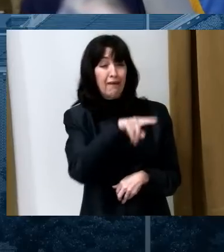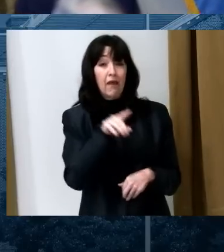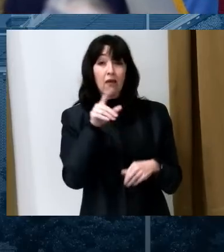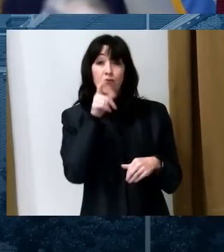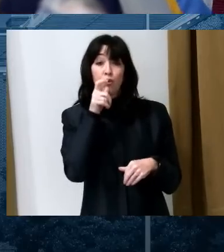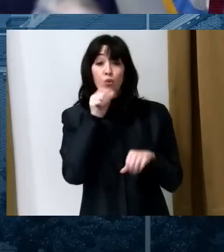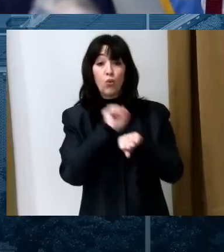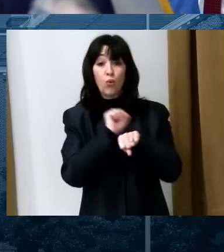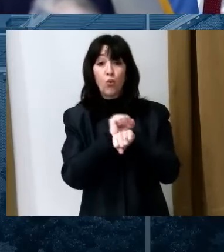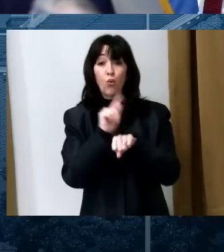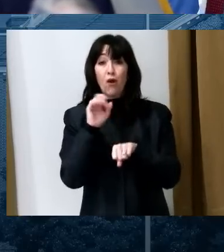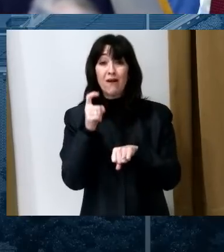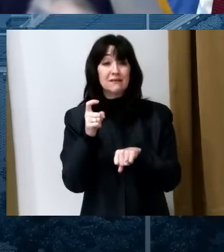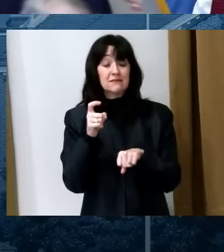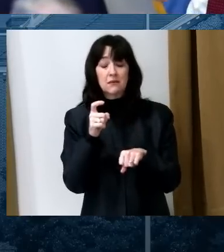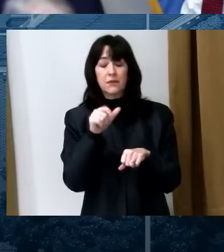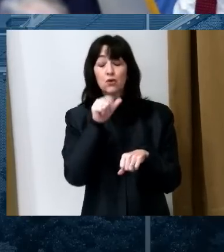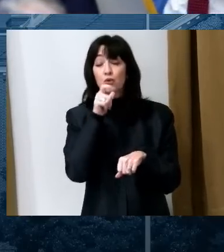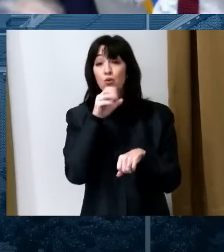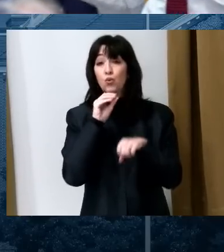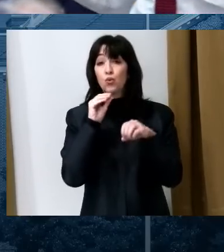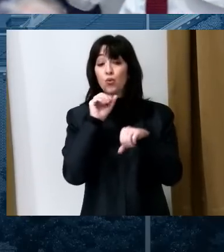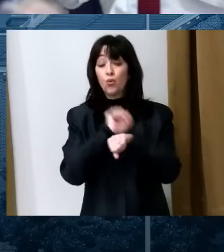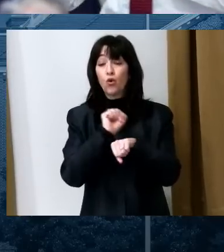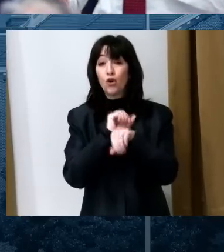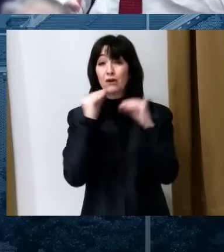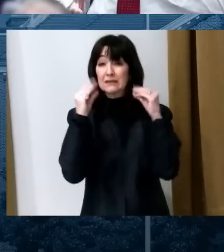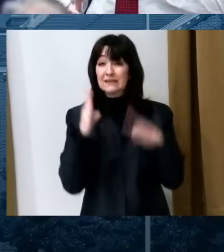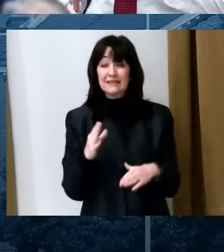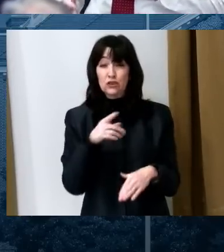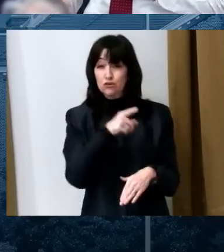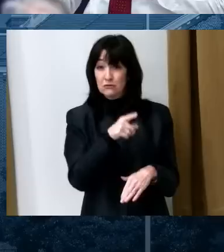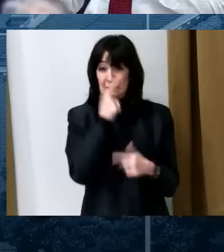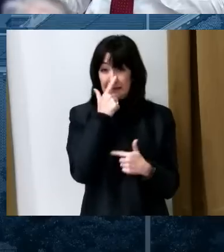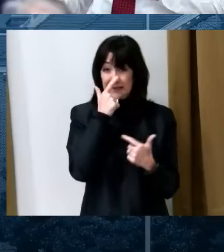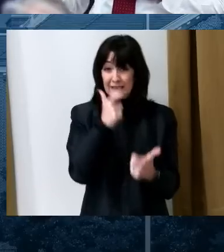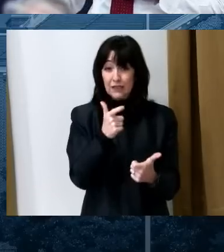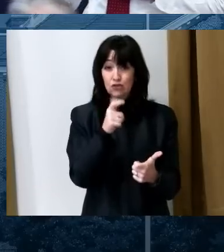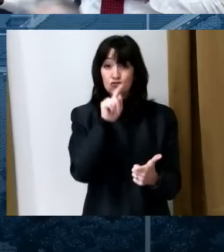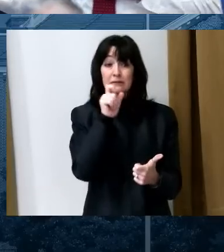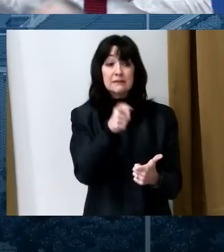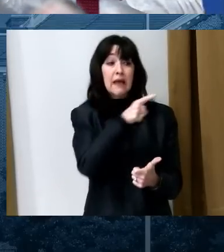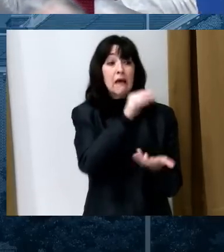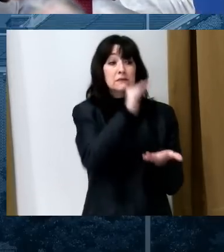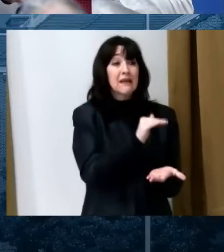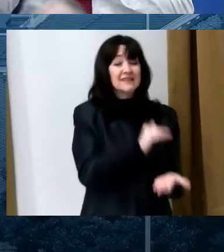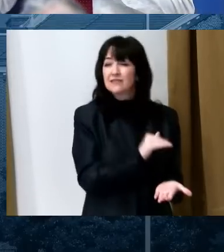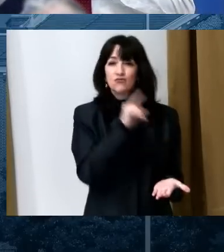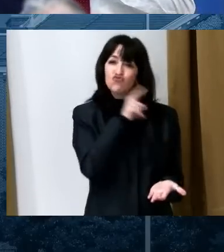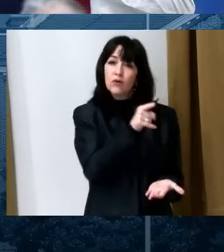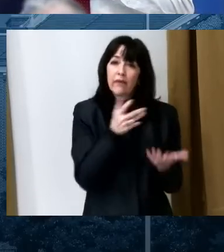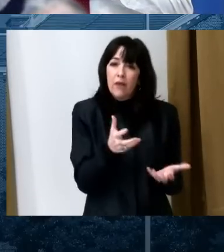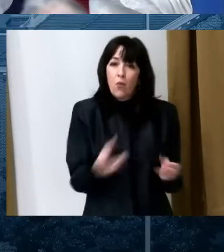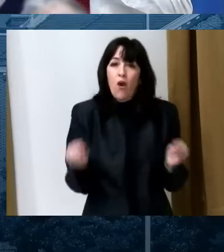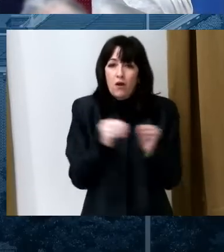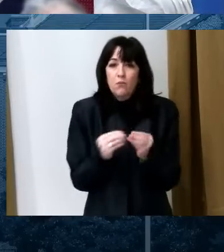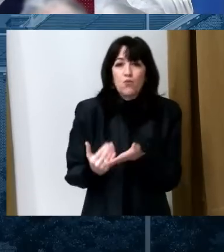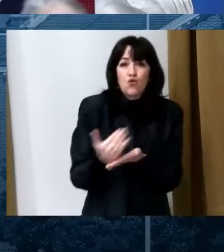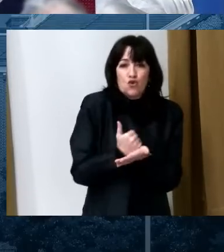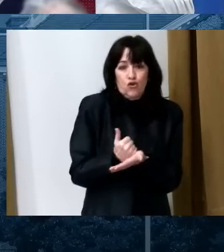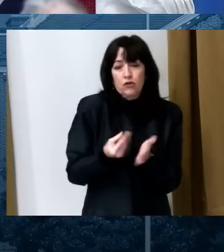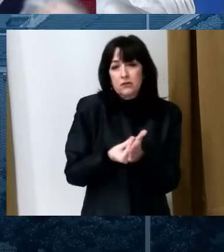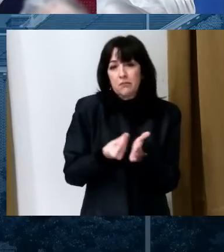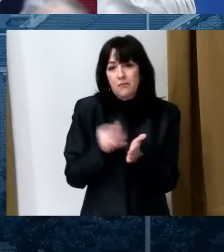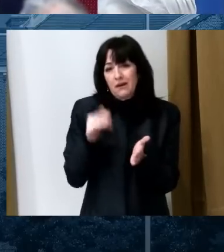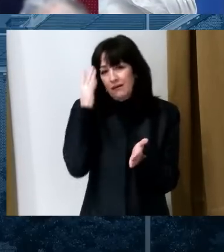that's some of the thinking. Remember, all this, going back to what I said at the beginning about priorities, all this, lots of good things that